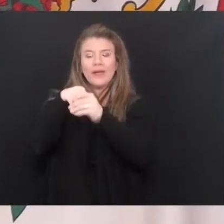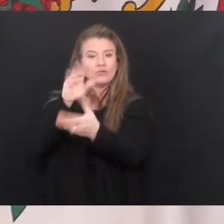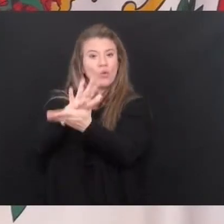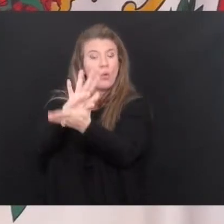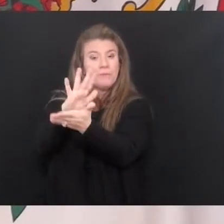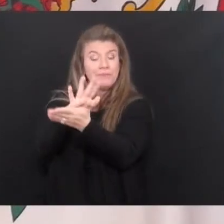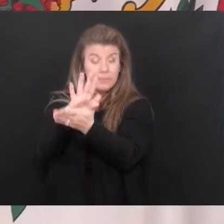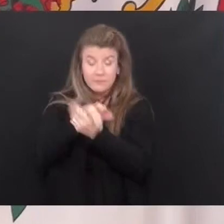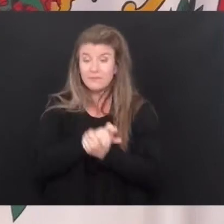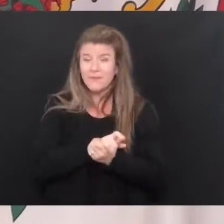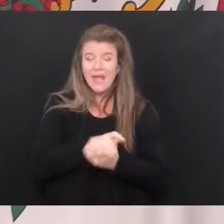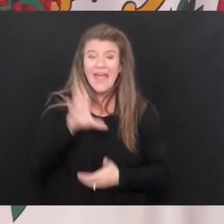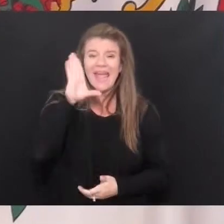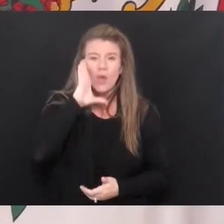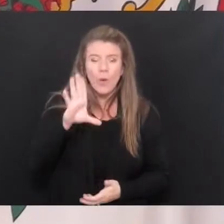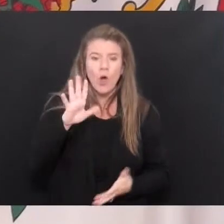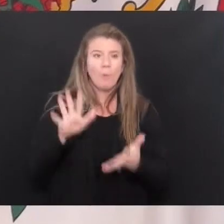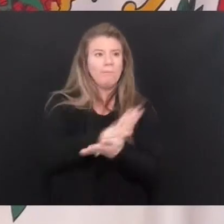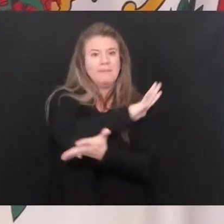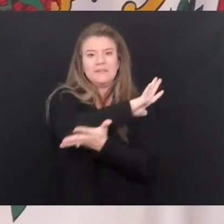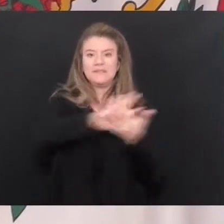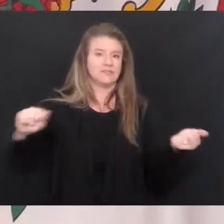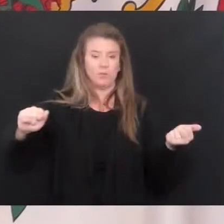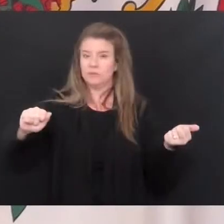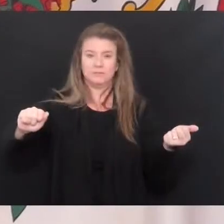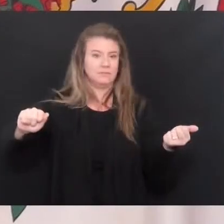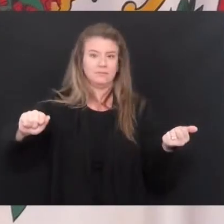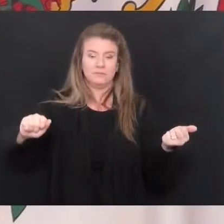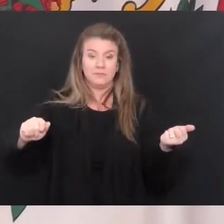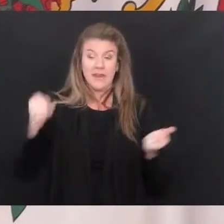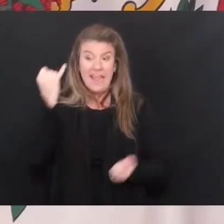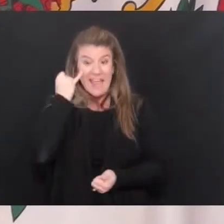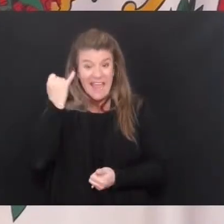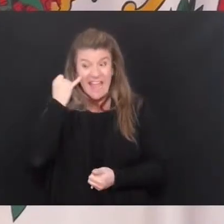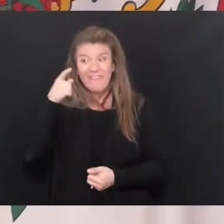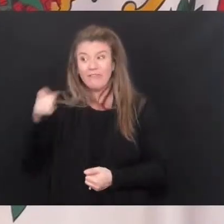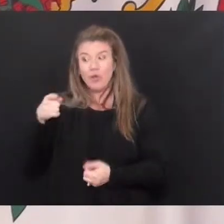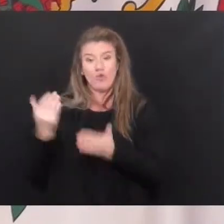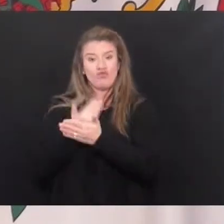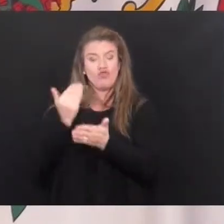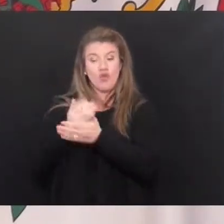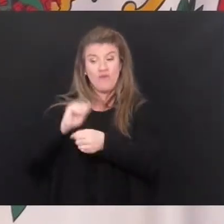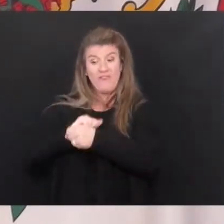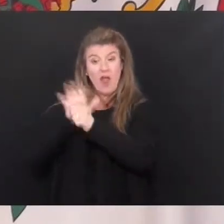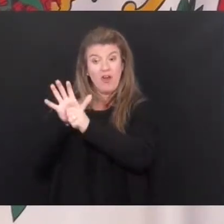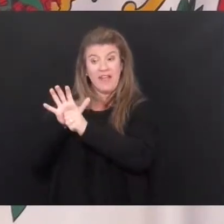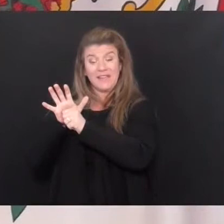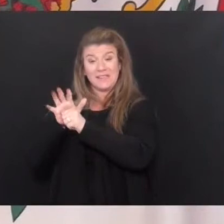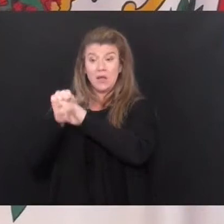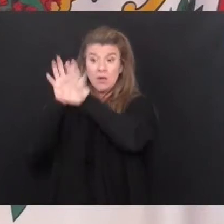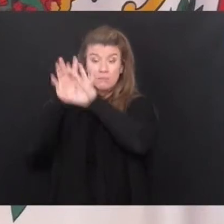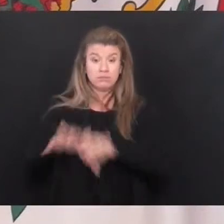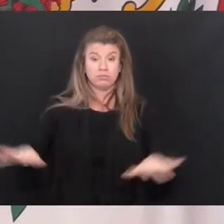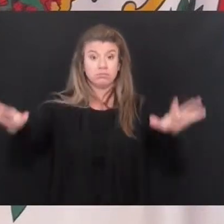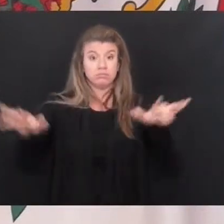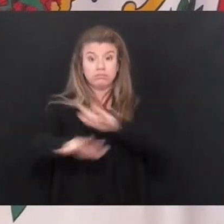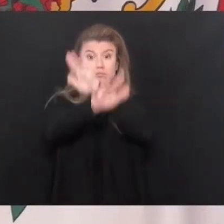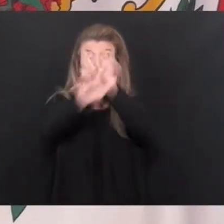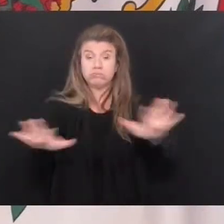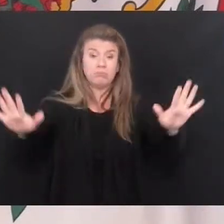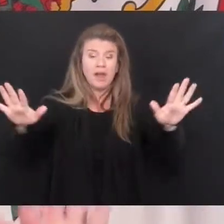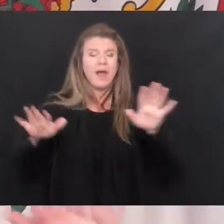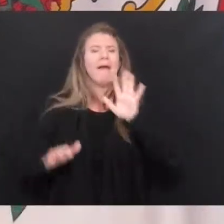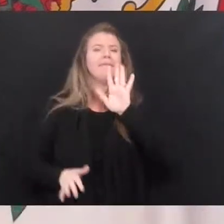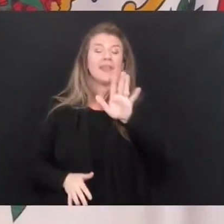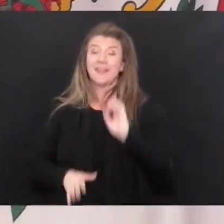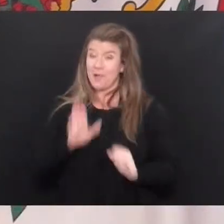will absolutely be a disaster if we have the variants go crazy. Now, if you're a person that believes,